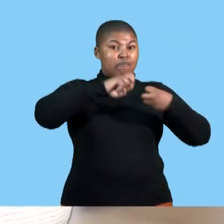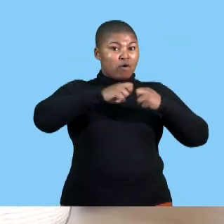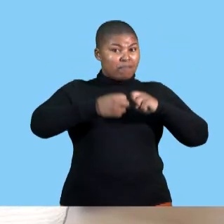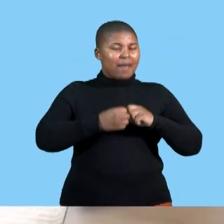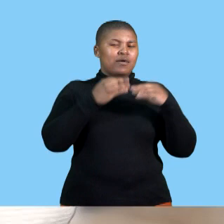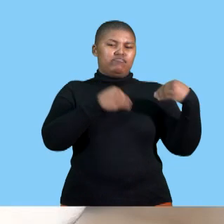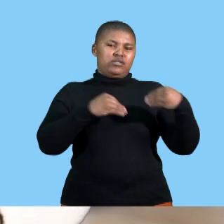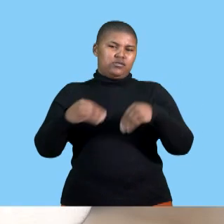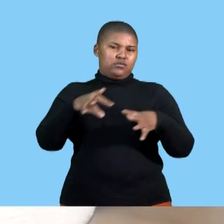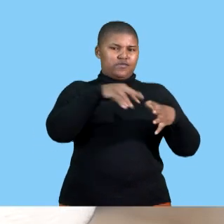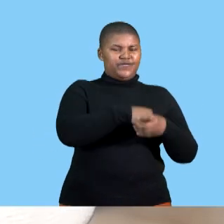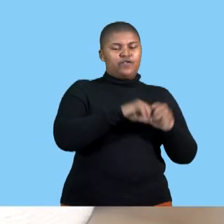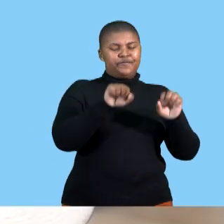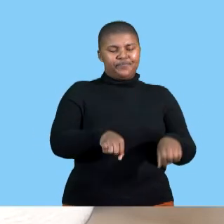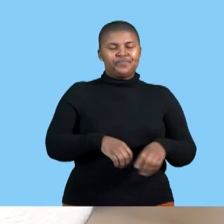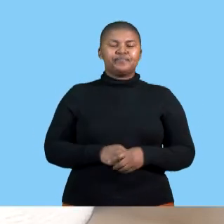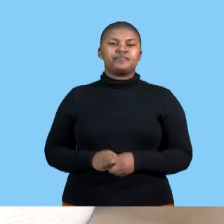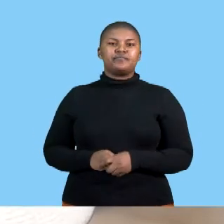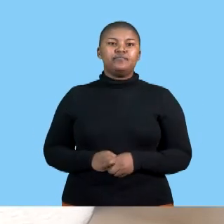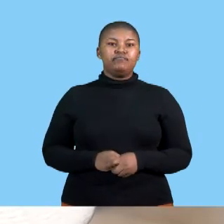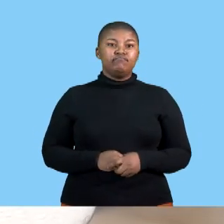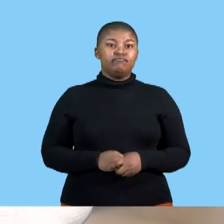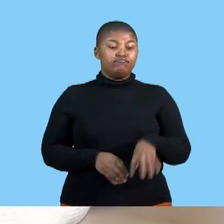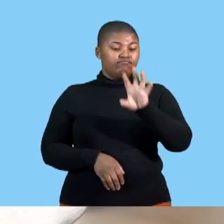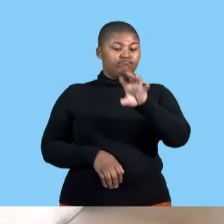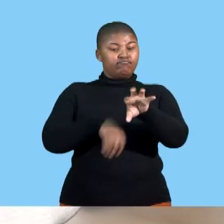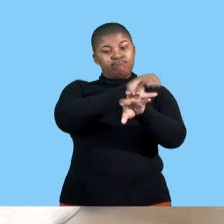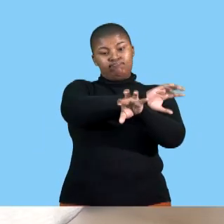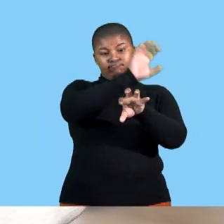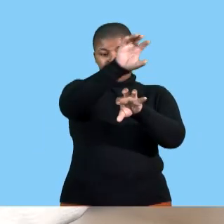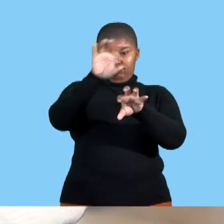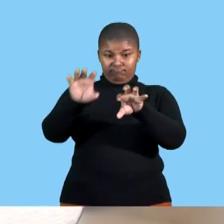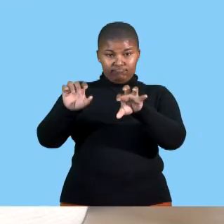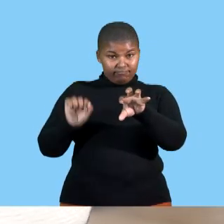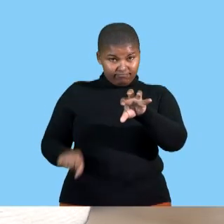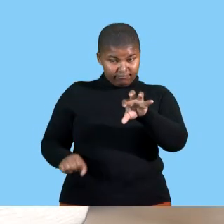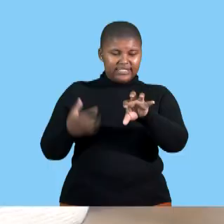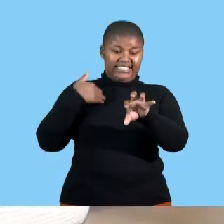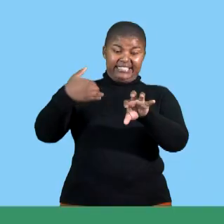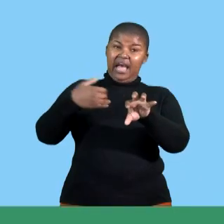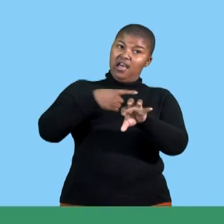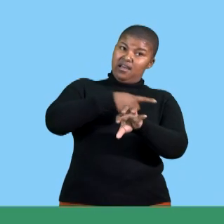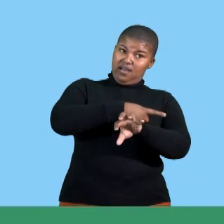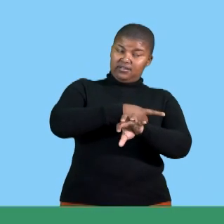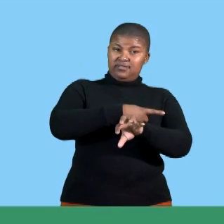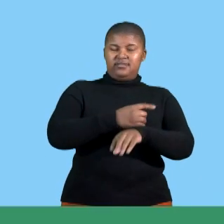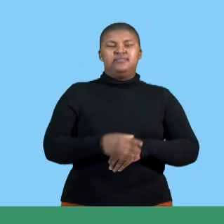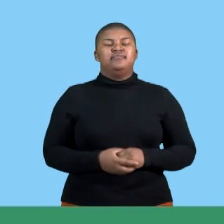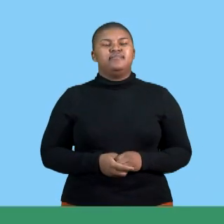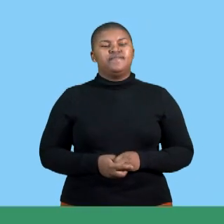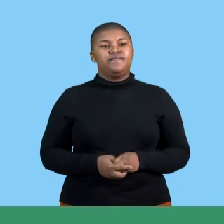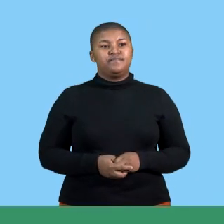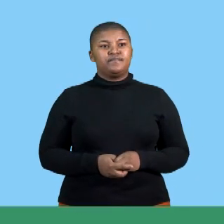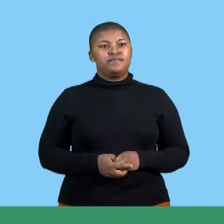business problems. Right, as mentioned, this is our journey. Right, our journey starts here. So we're going